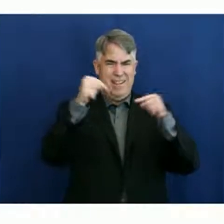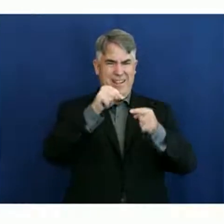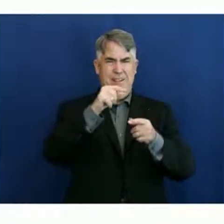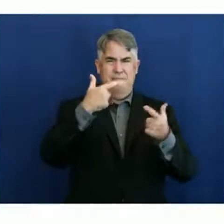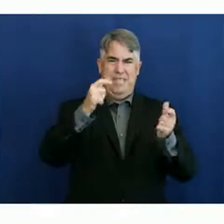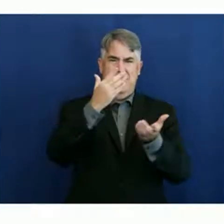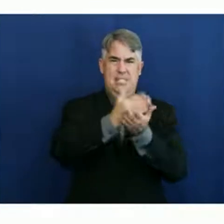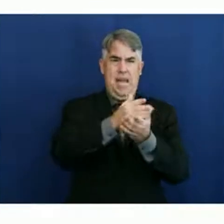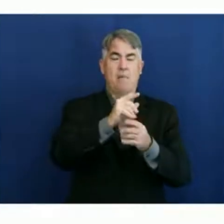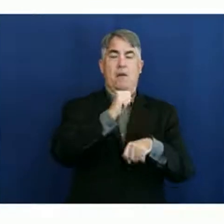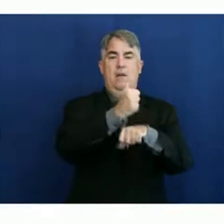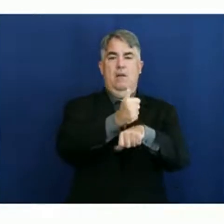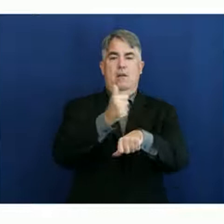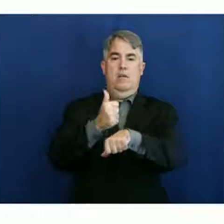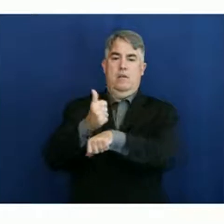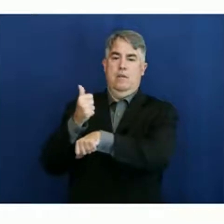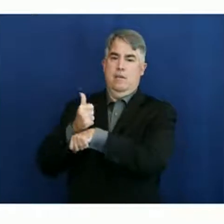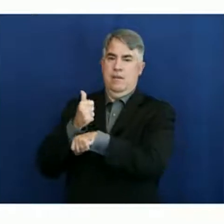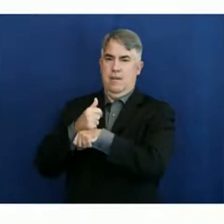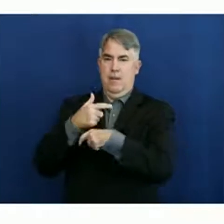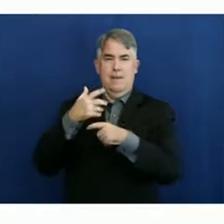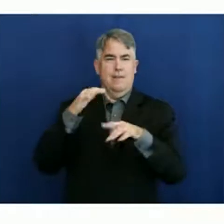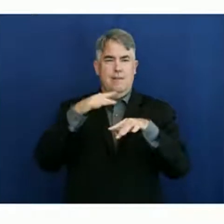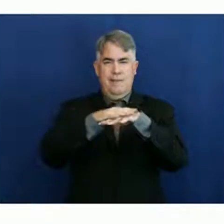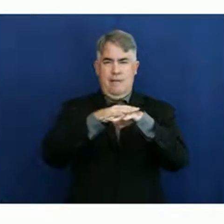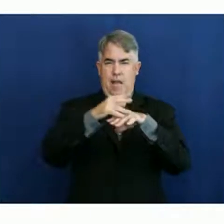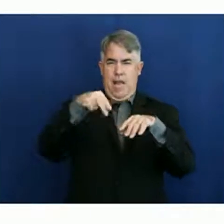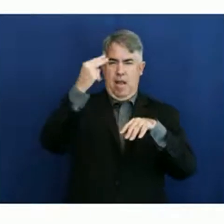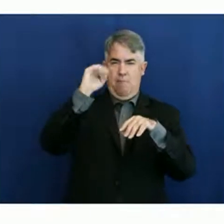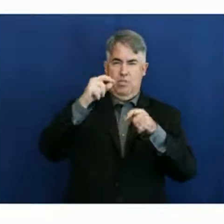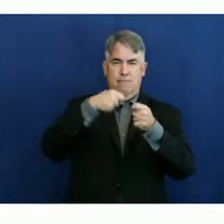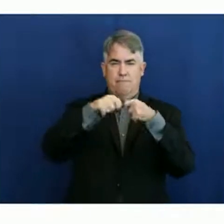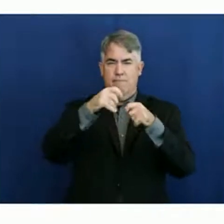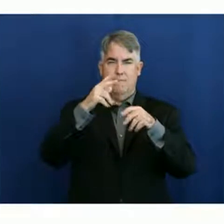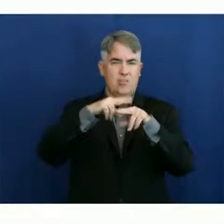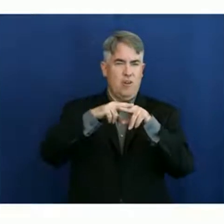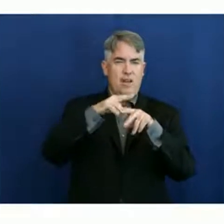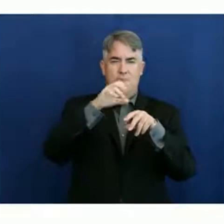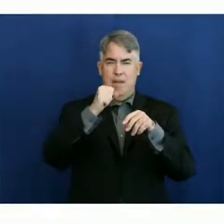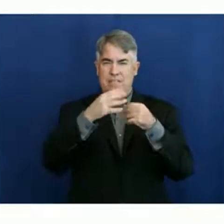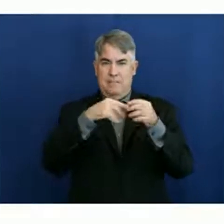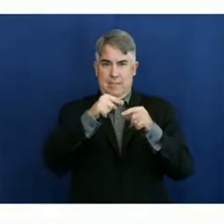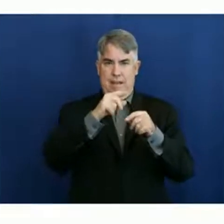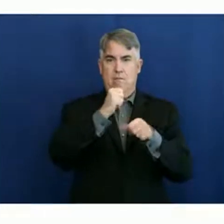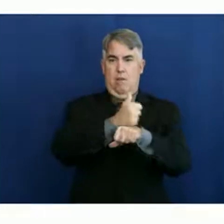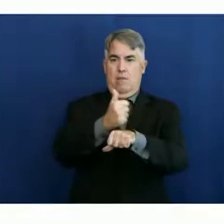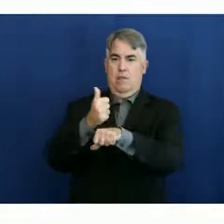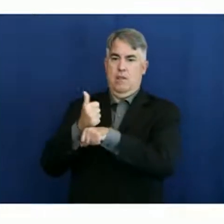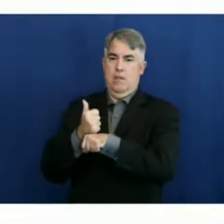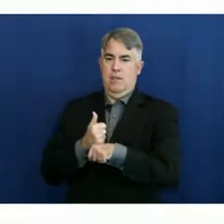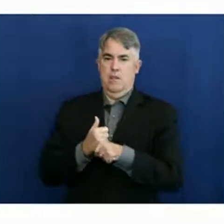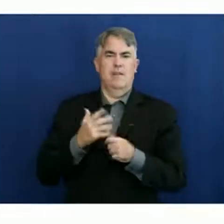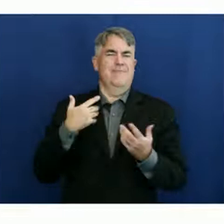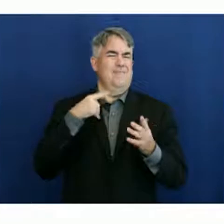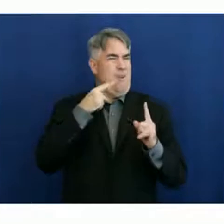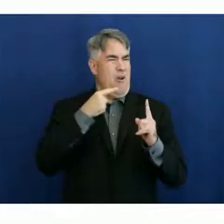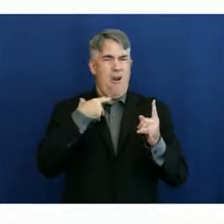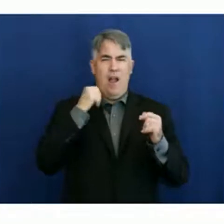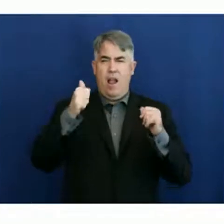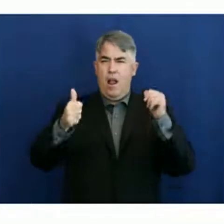areas, and catch some more folks. Again, the aim just to make it a little bit more convenient, a little bit